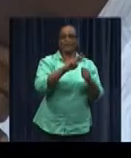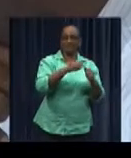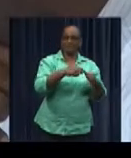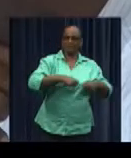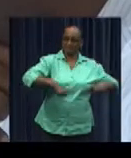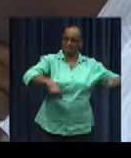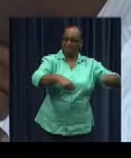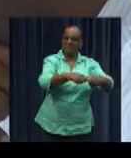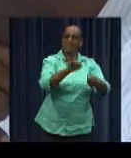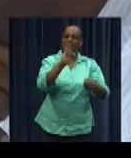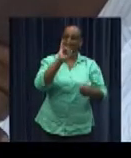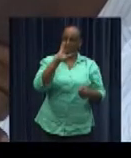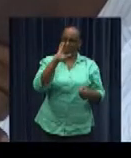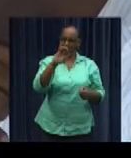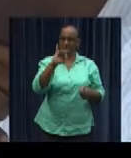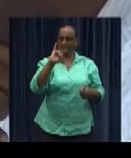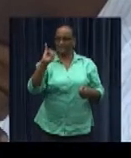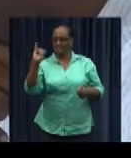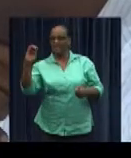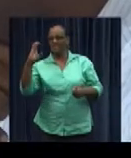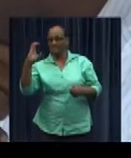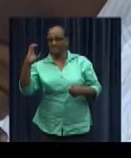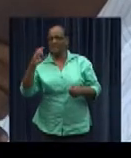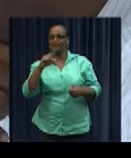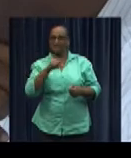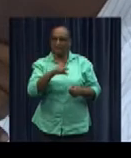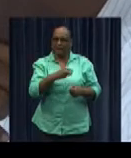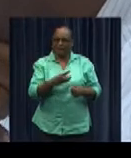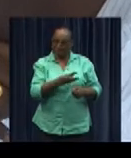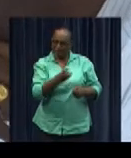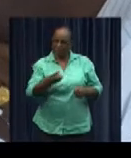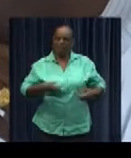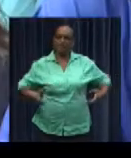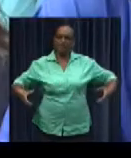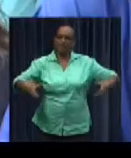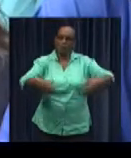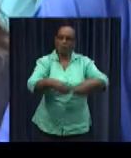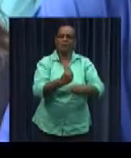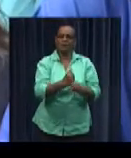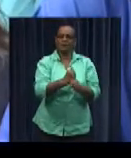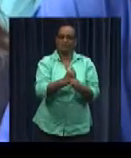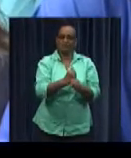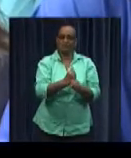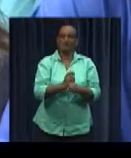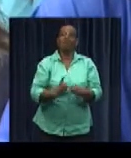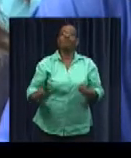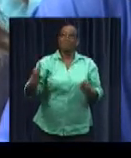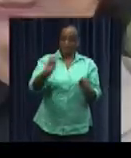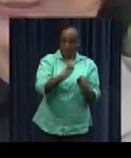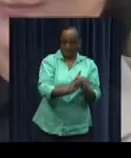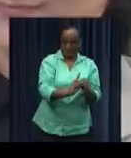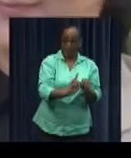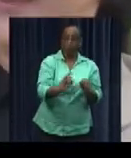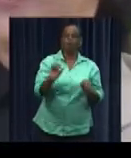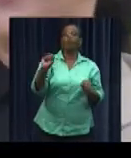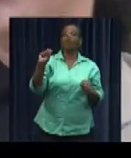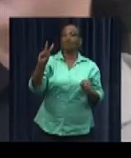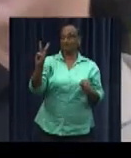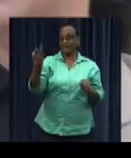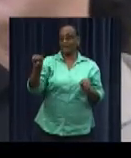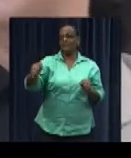with the Caribbean Employers Confederation, CEC. ILO representative Vanessa